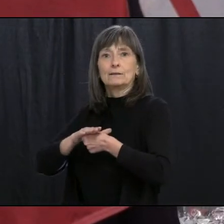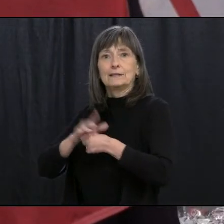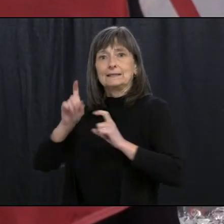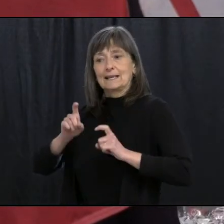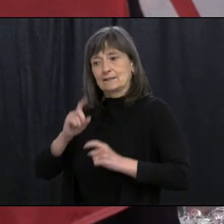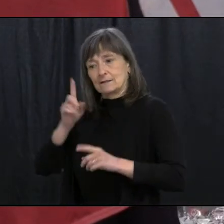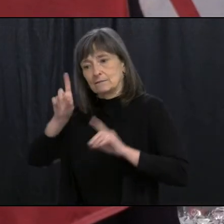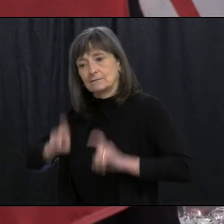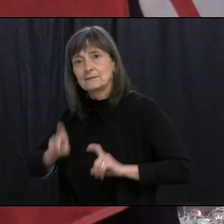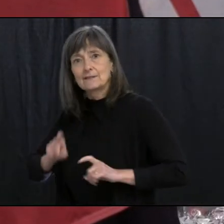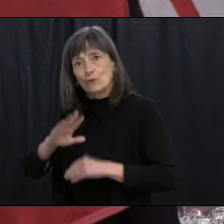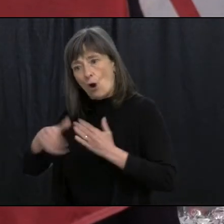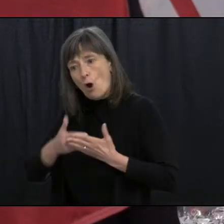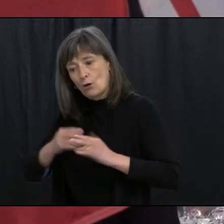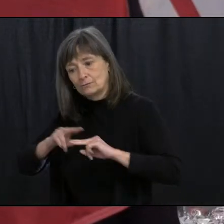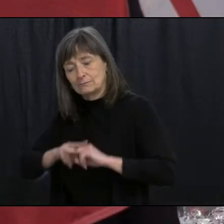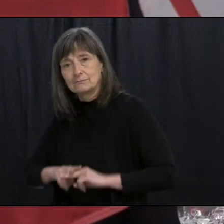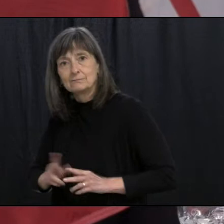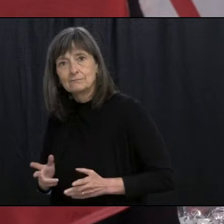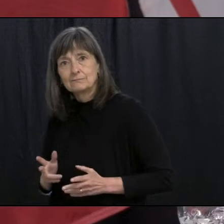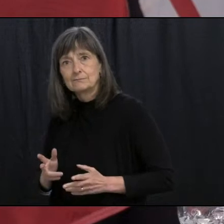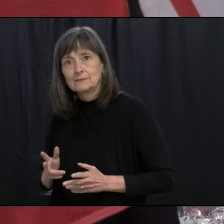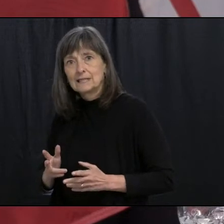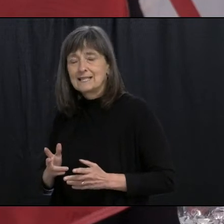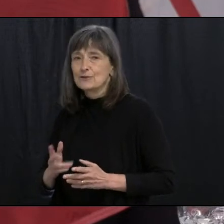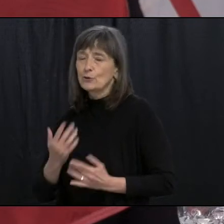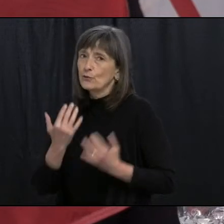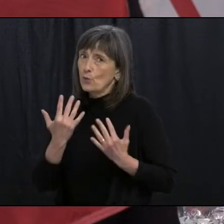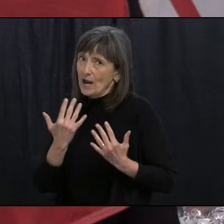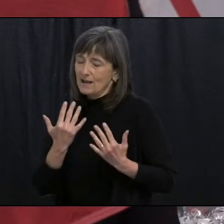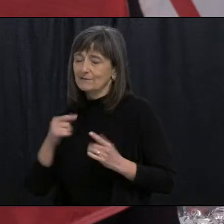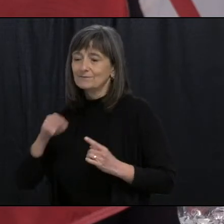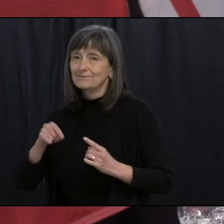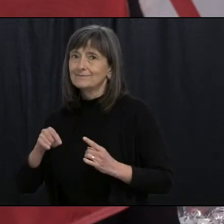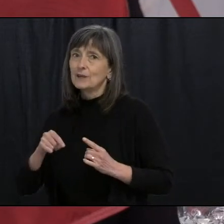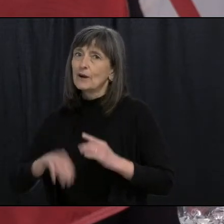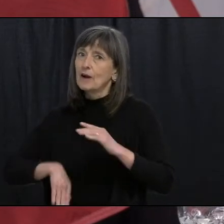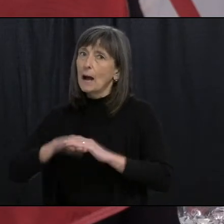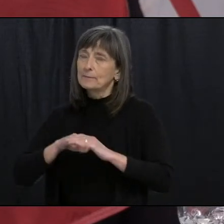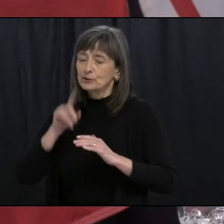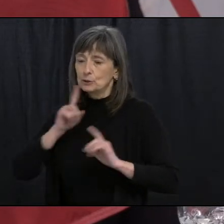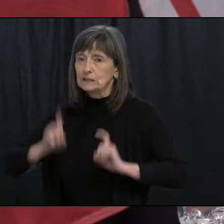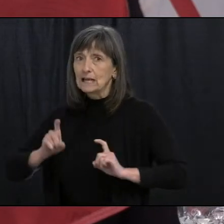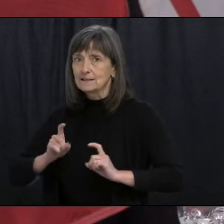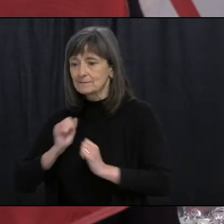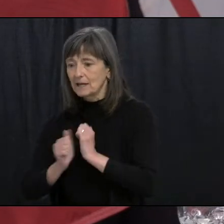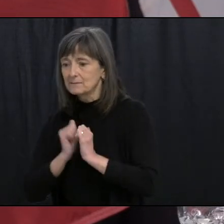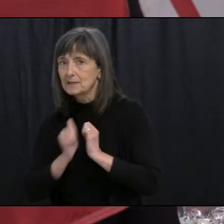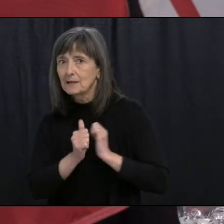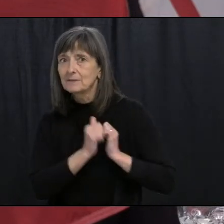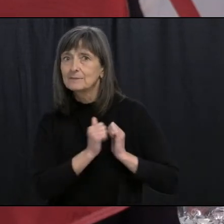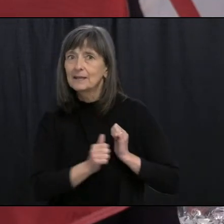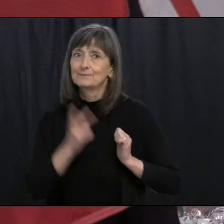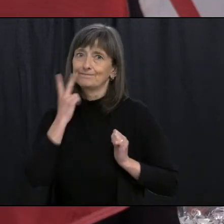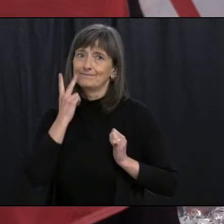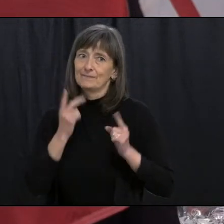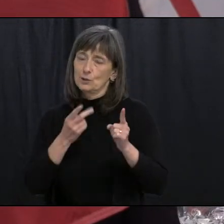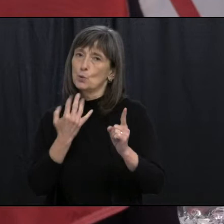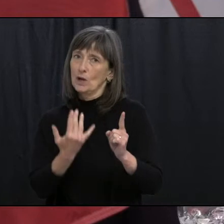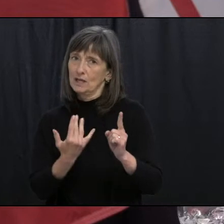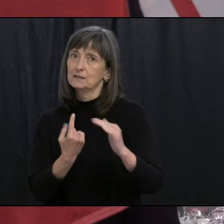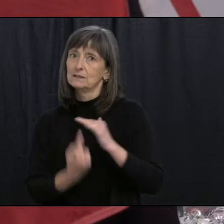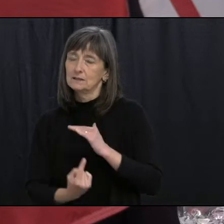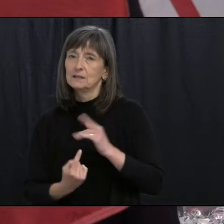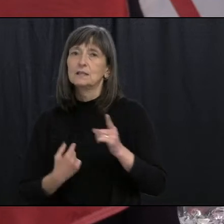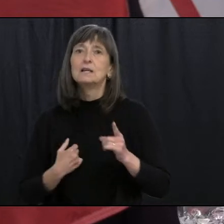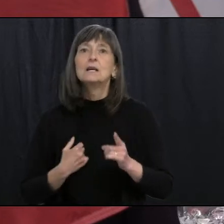location. We have significant capacity. There are discussions going on across the regional health authorities about some